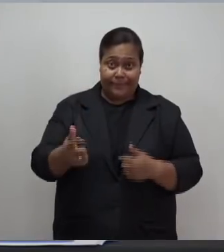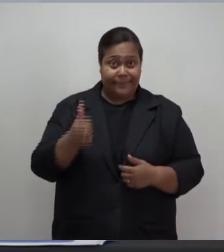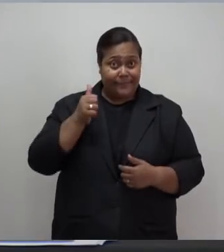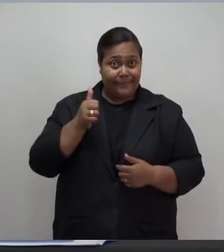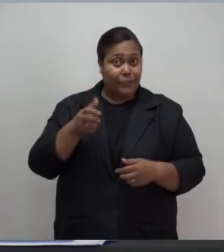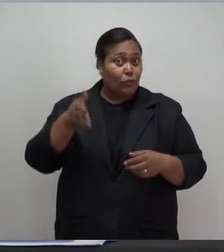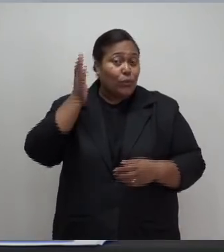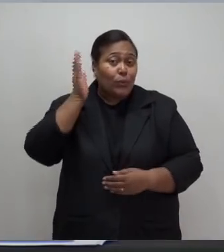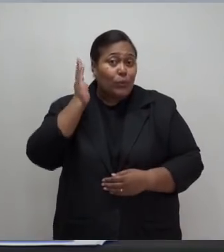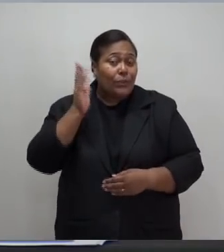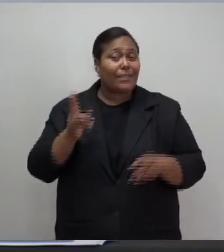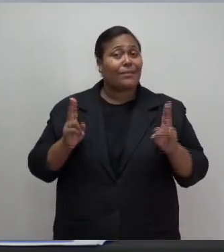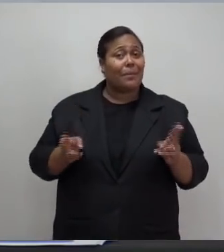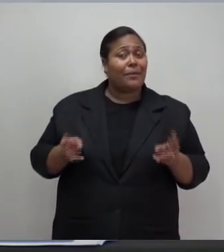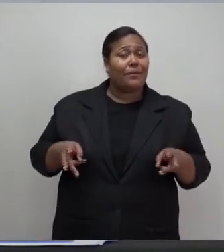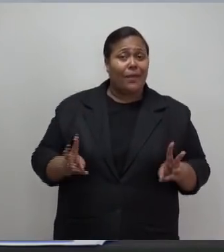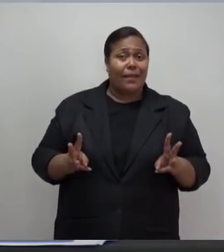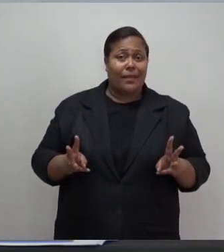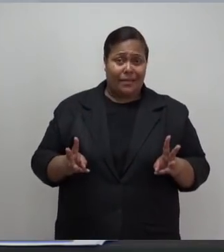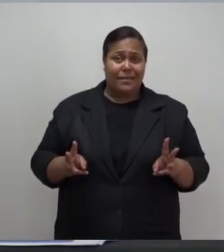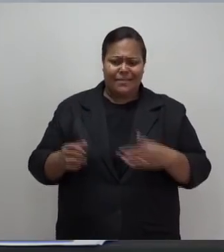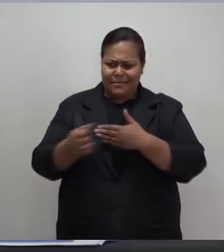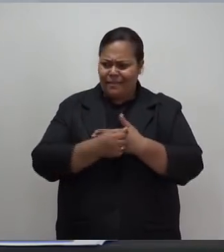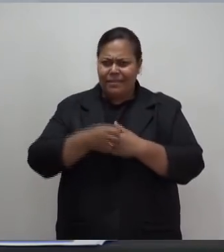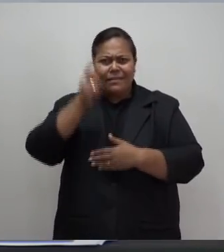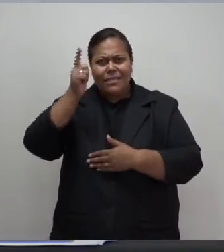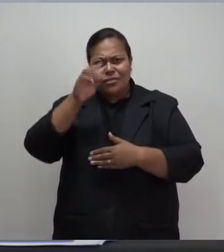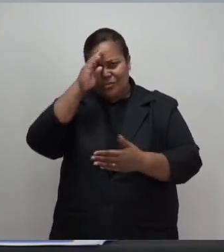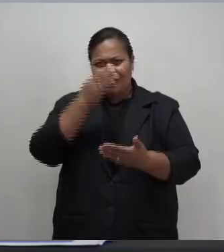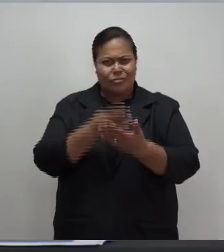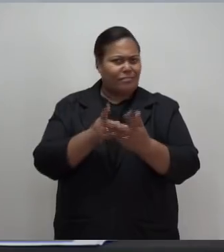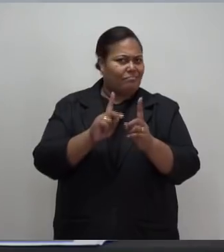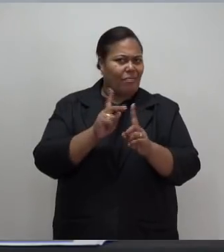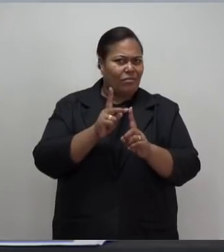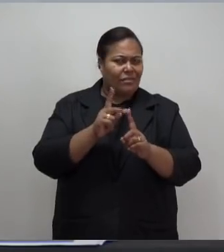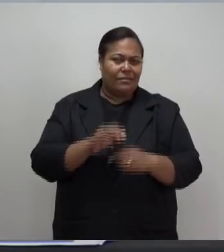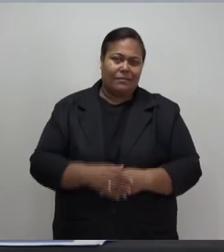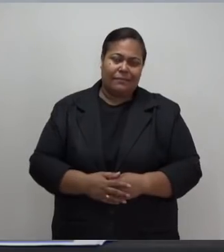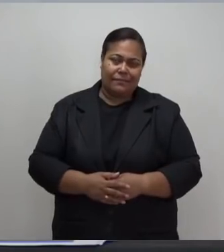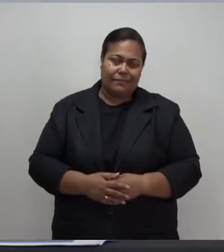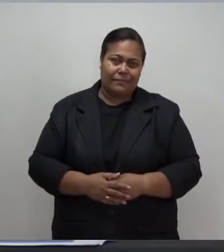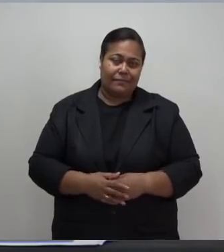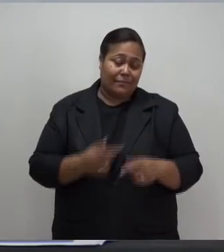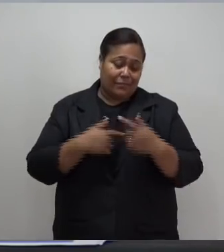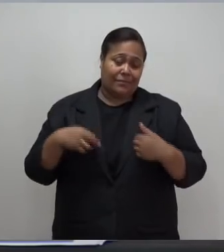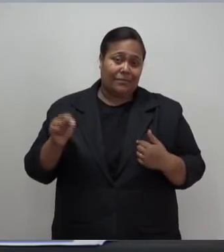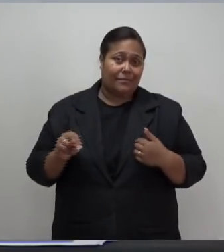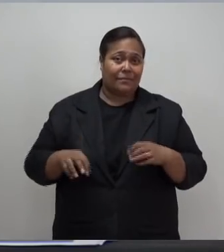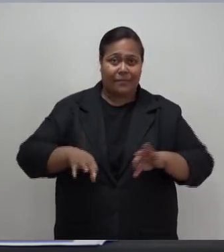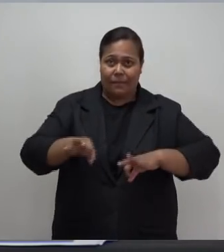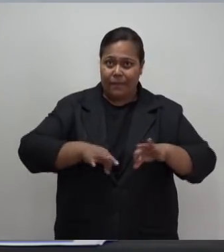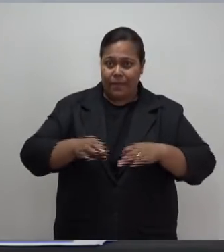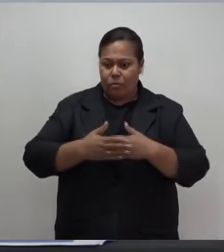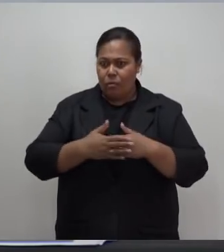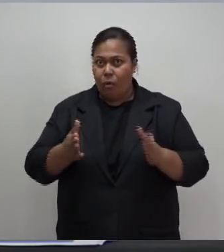in a normal manner, the welfare of our teachers and our students remains a priority for us. We needed a plan to reopen in a